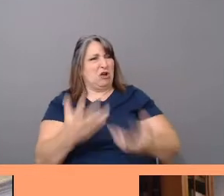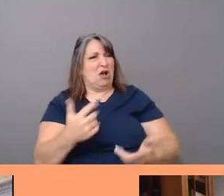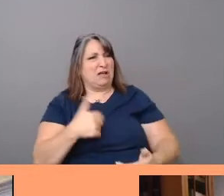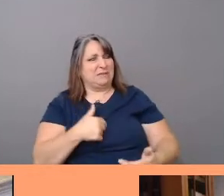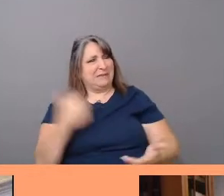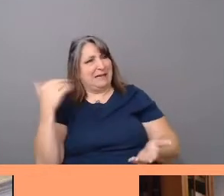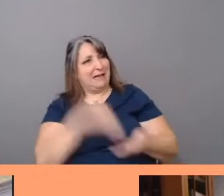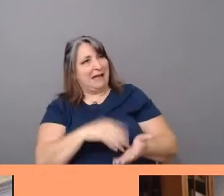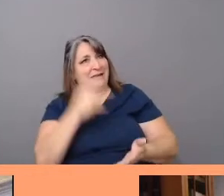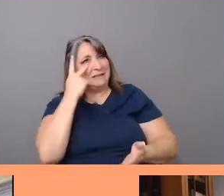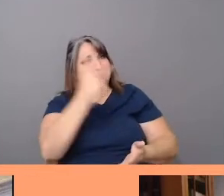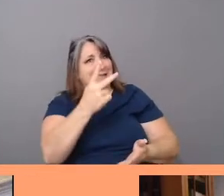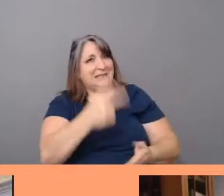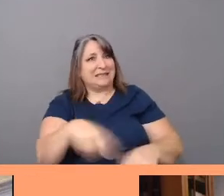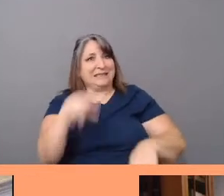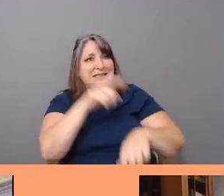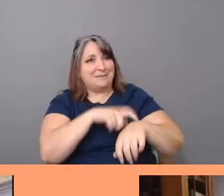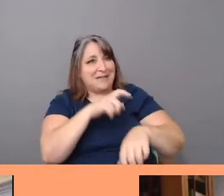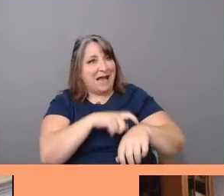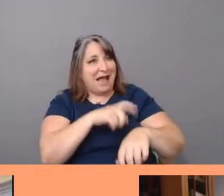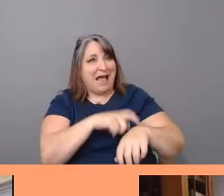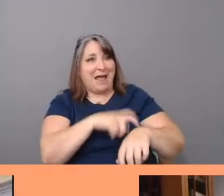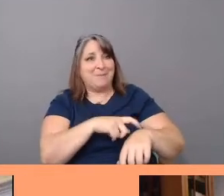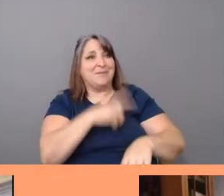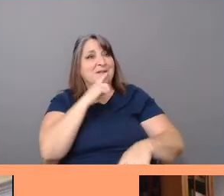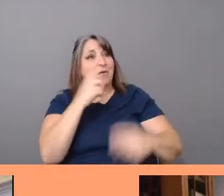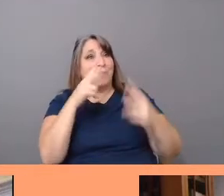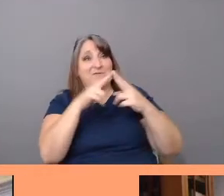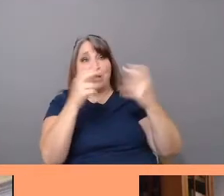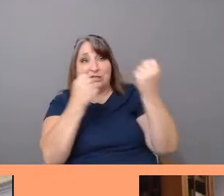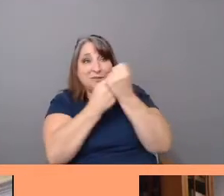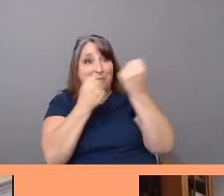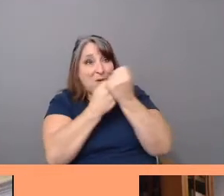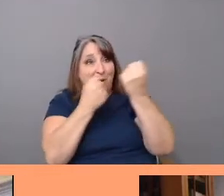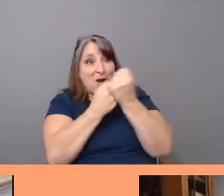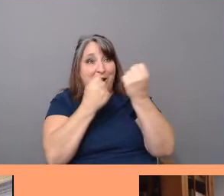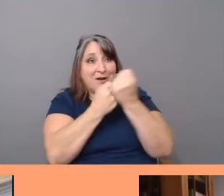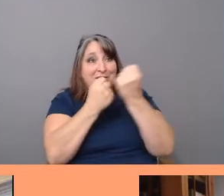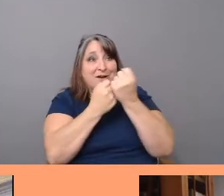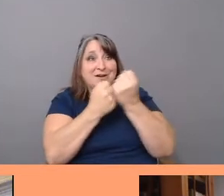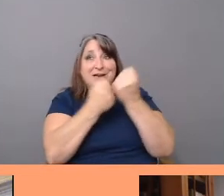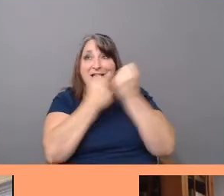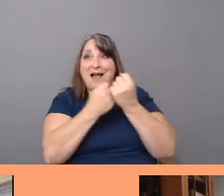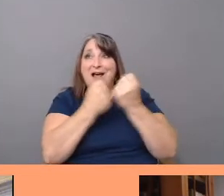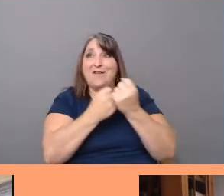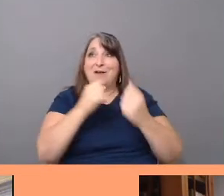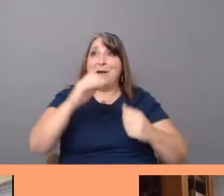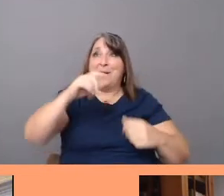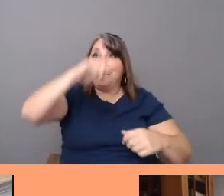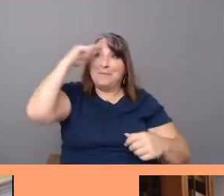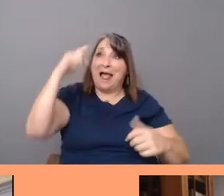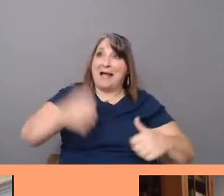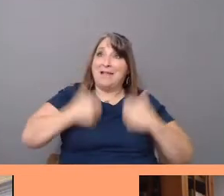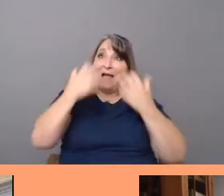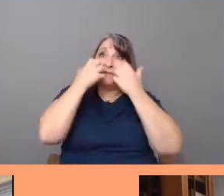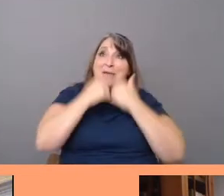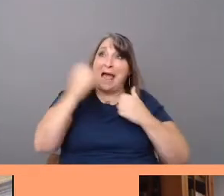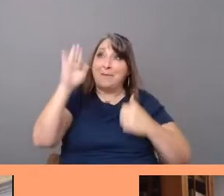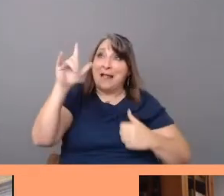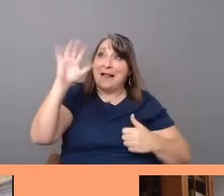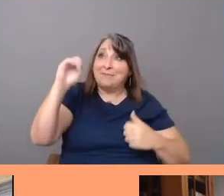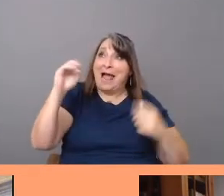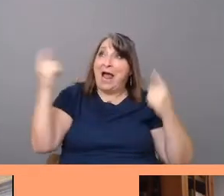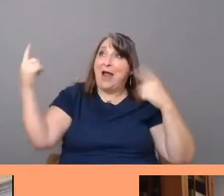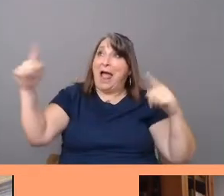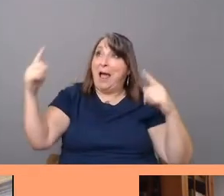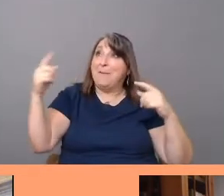on the same timelines, they were, of course, incredibly supportive of the movement that was happening around them as far as Black Lives Matter, but yet it appeared